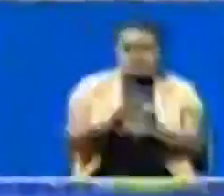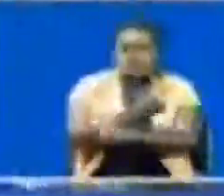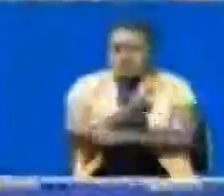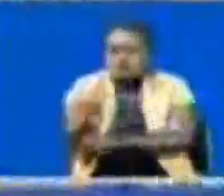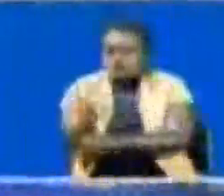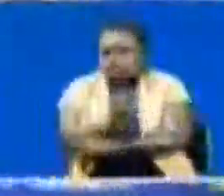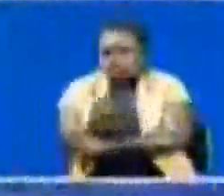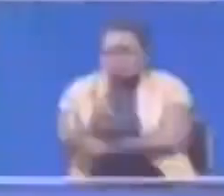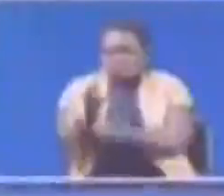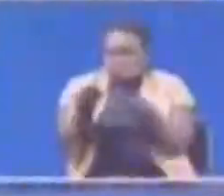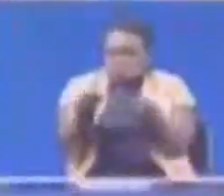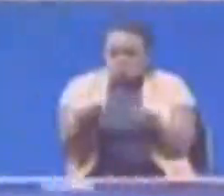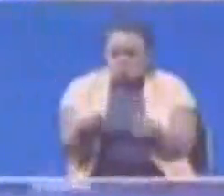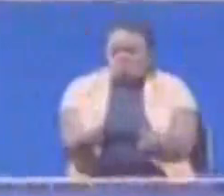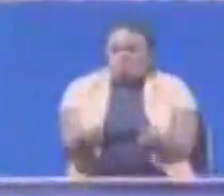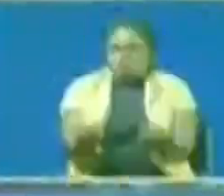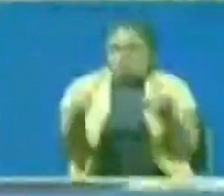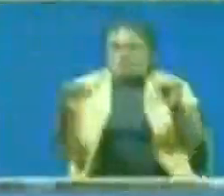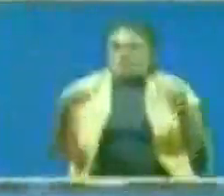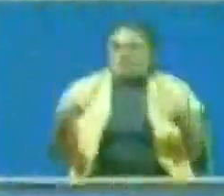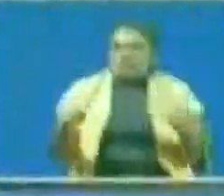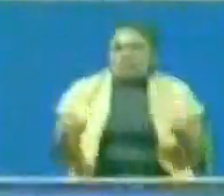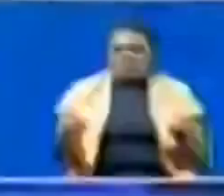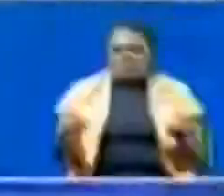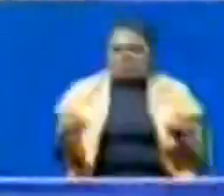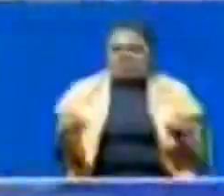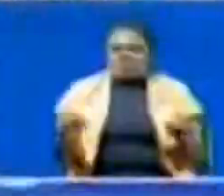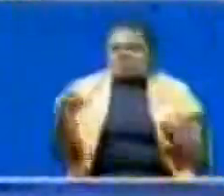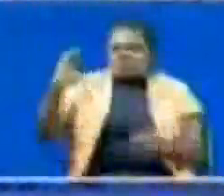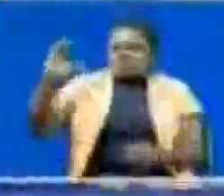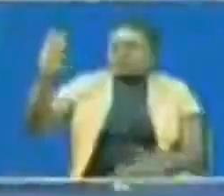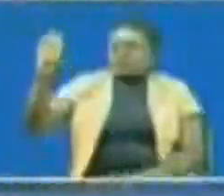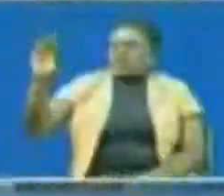to ensure smooth implementation of the competency-based